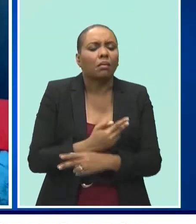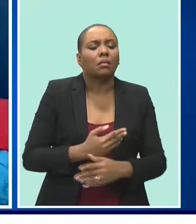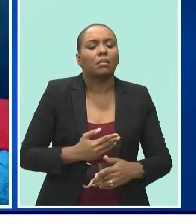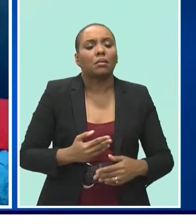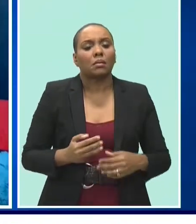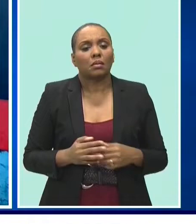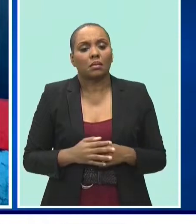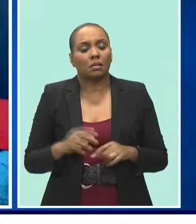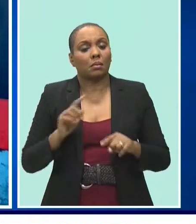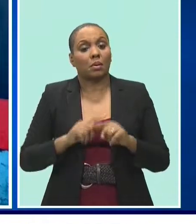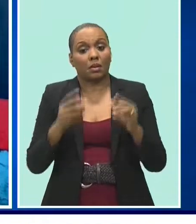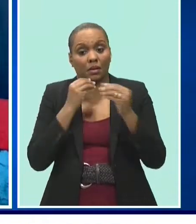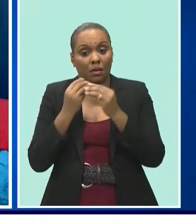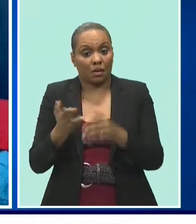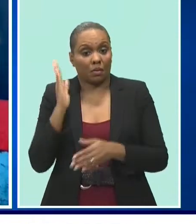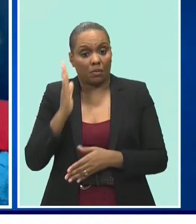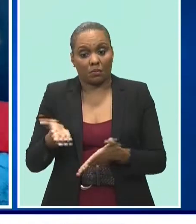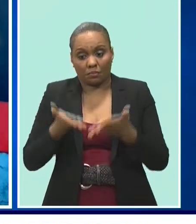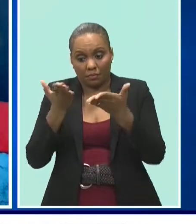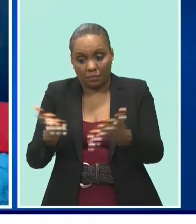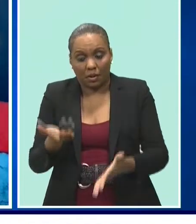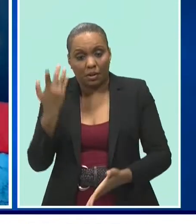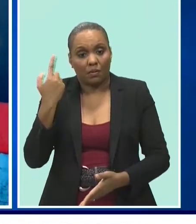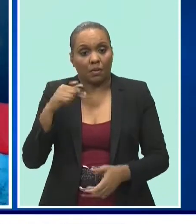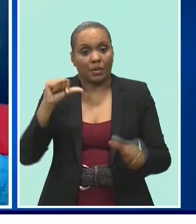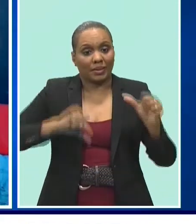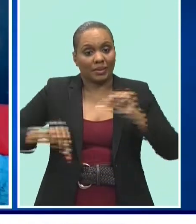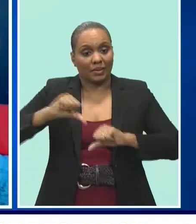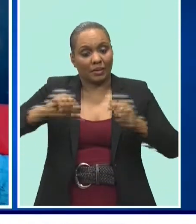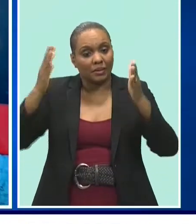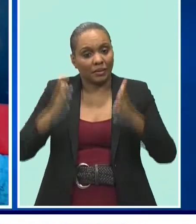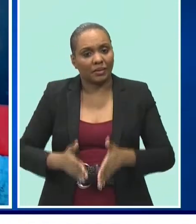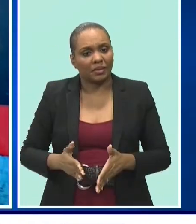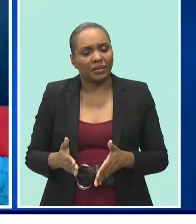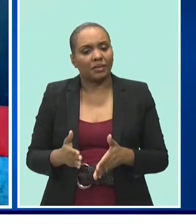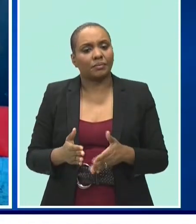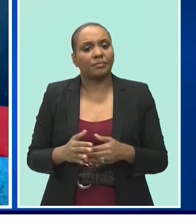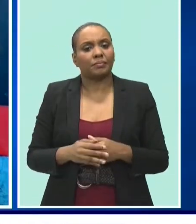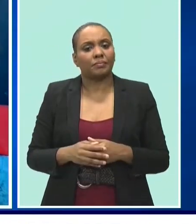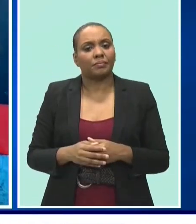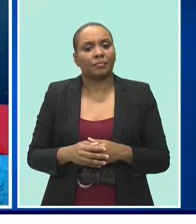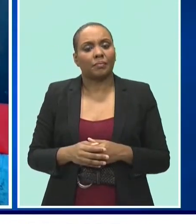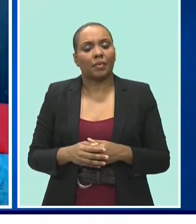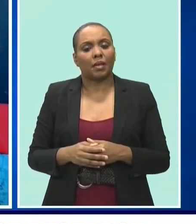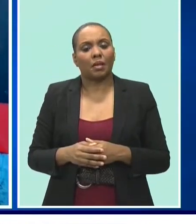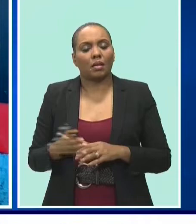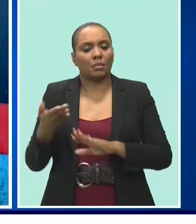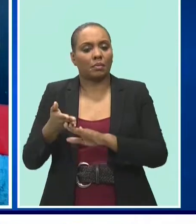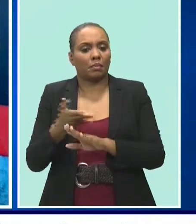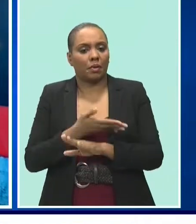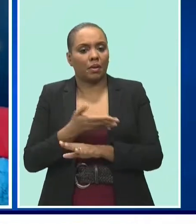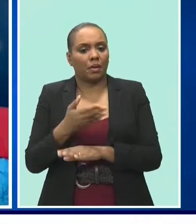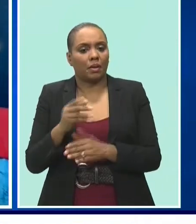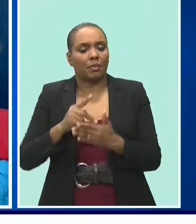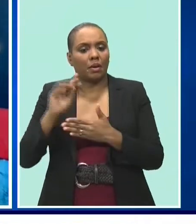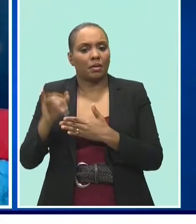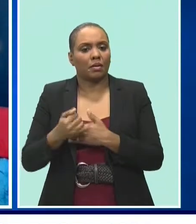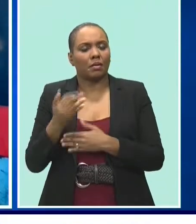data will be available to the scientists, and data on the previous project, which was held almost 50 years